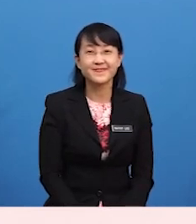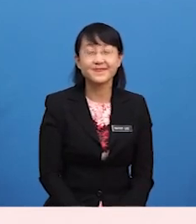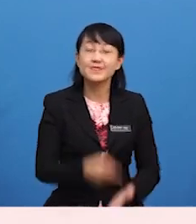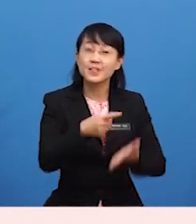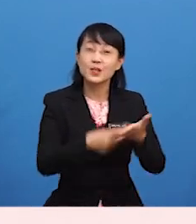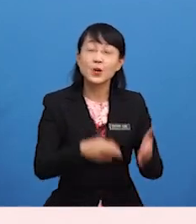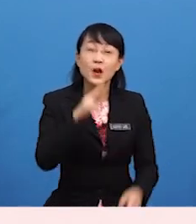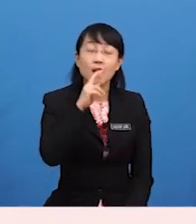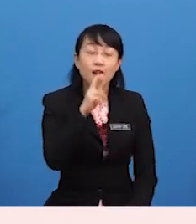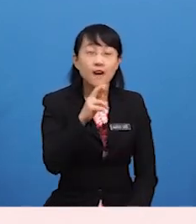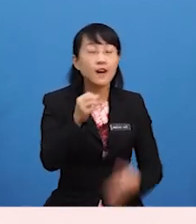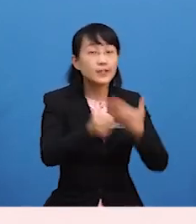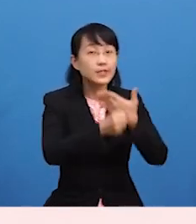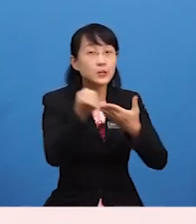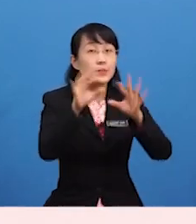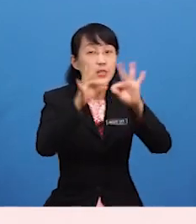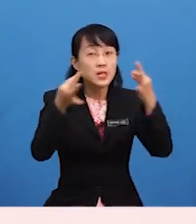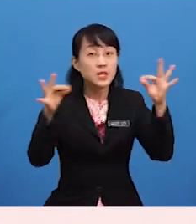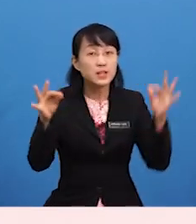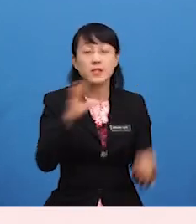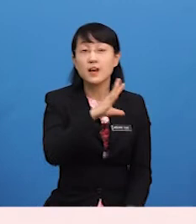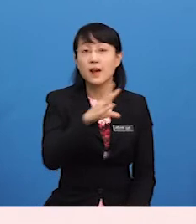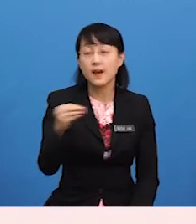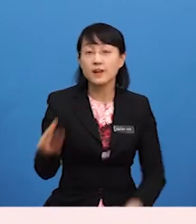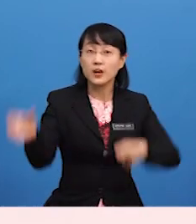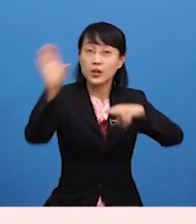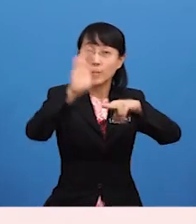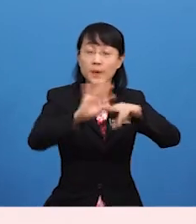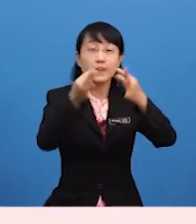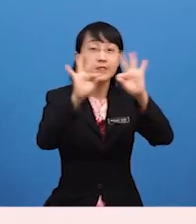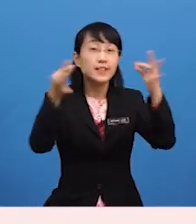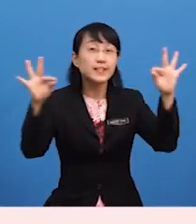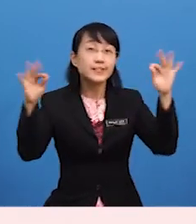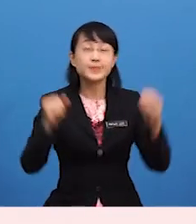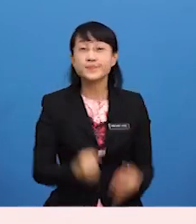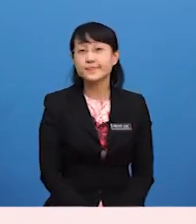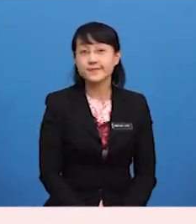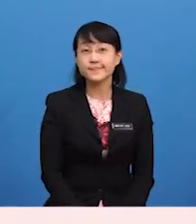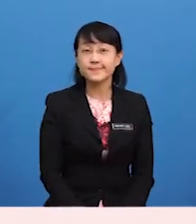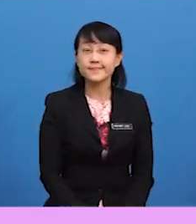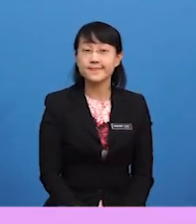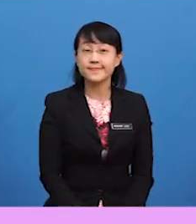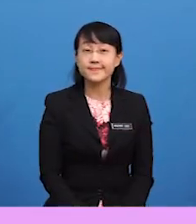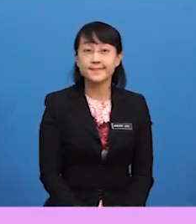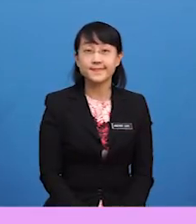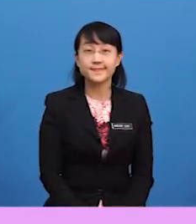What are simple sentences and compound sentences?